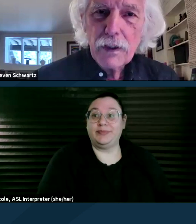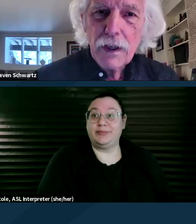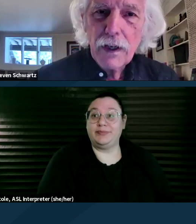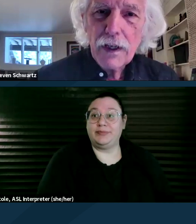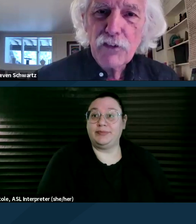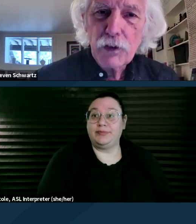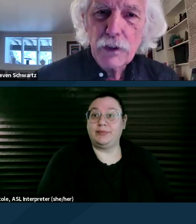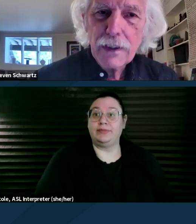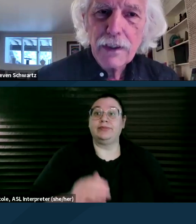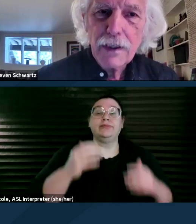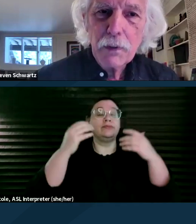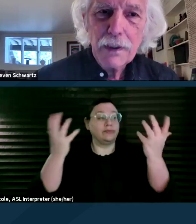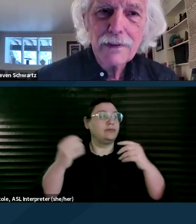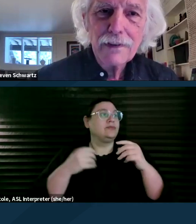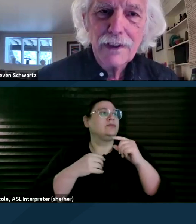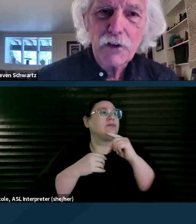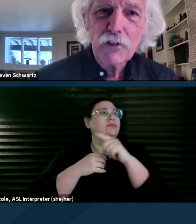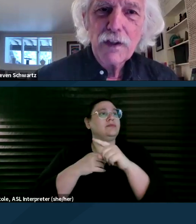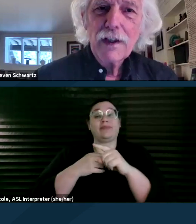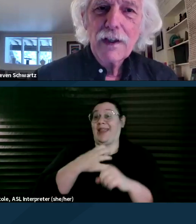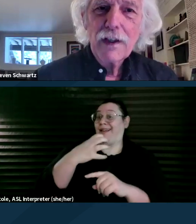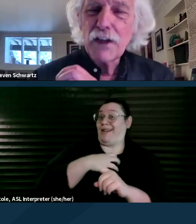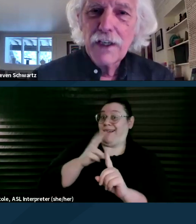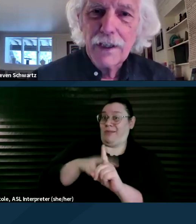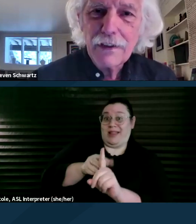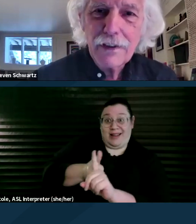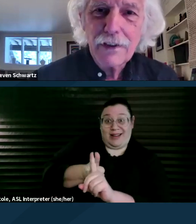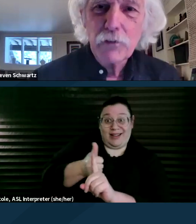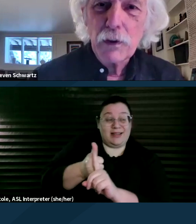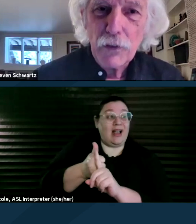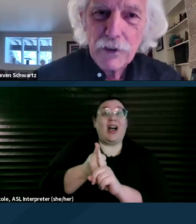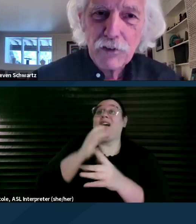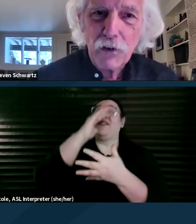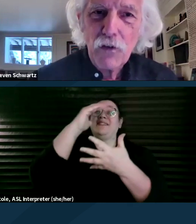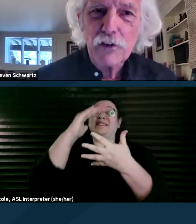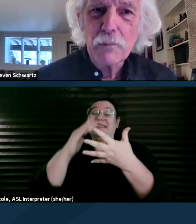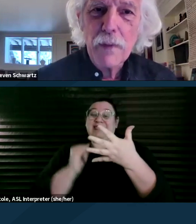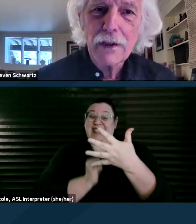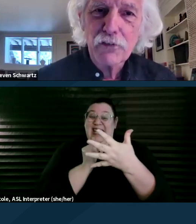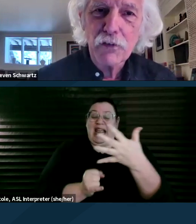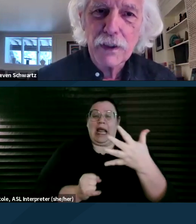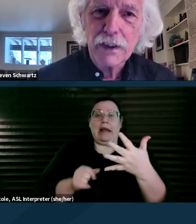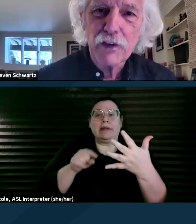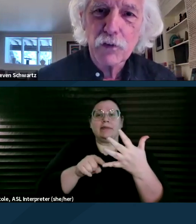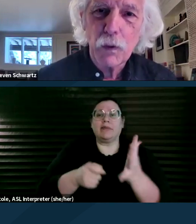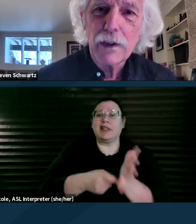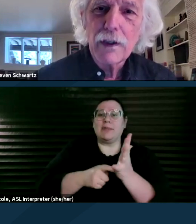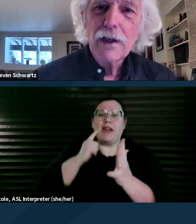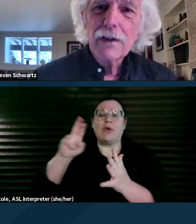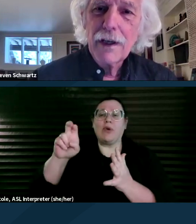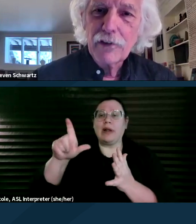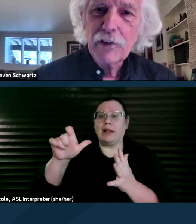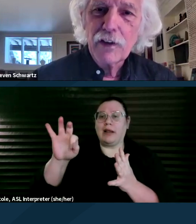So if you look at the complaint itself, at the very end, there's what lawyers call the demand for relief. It's